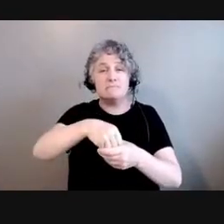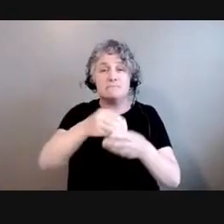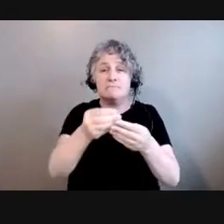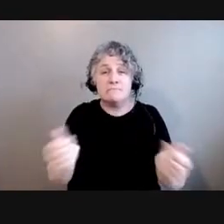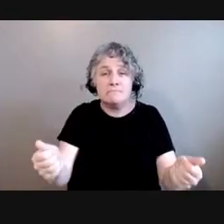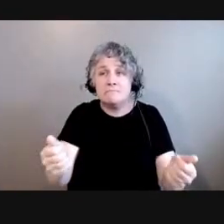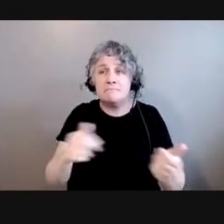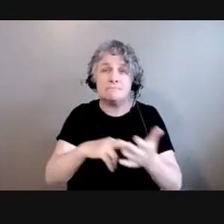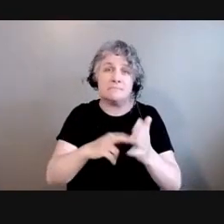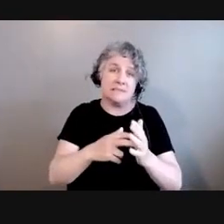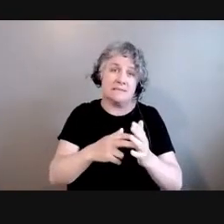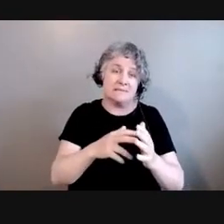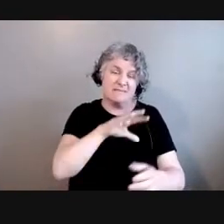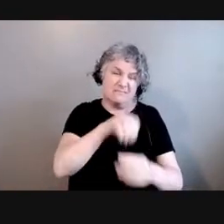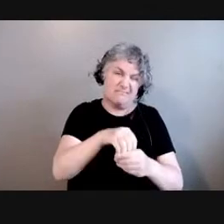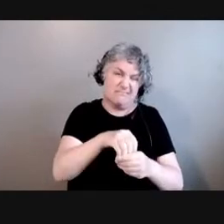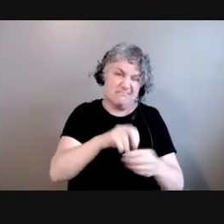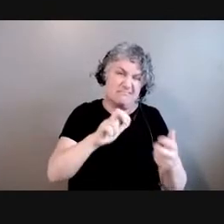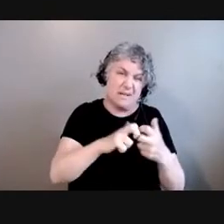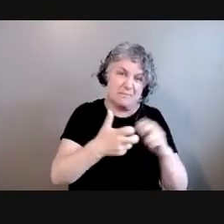is absolutely true.